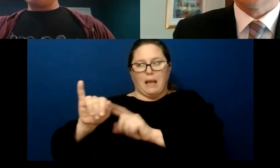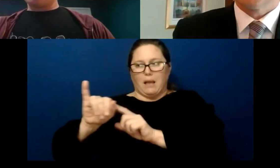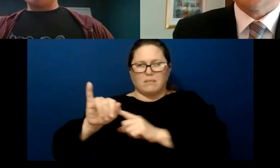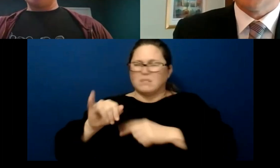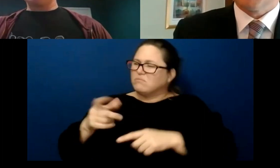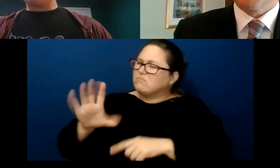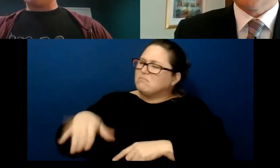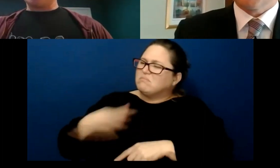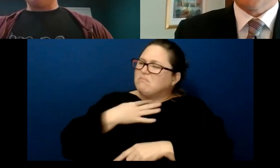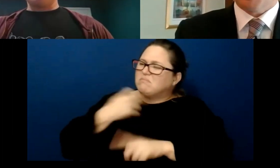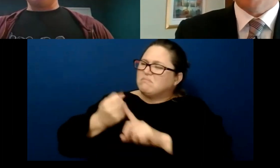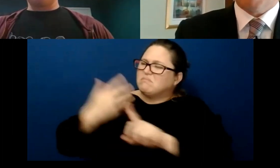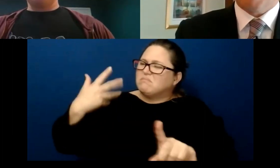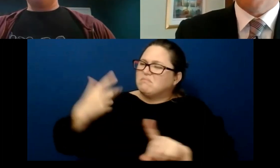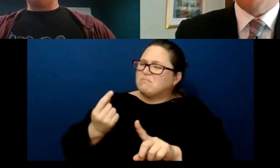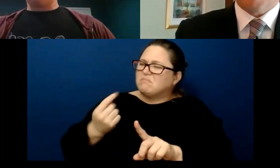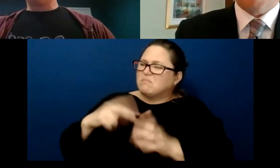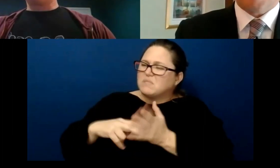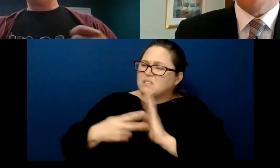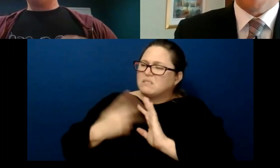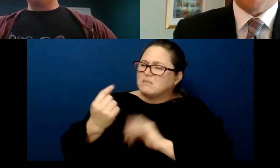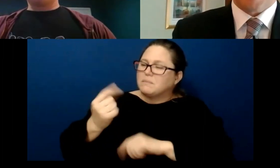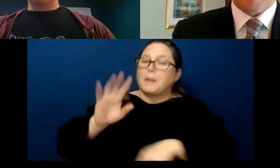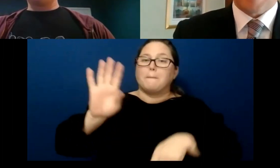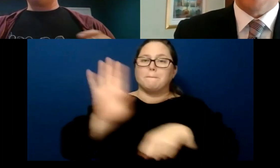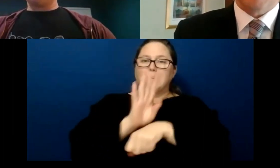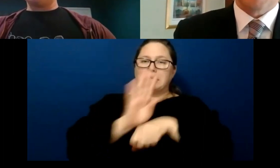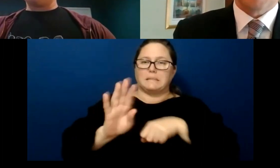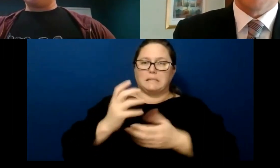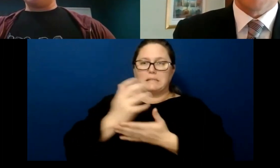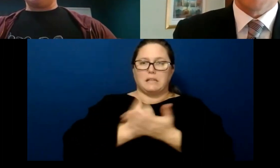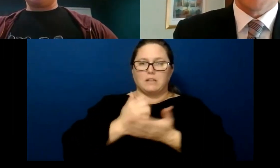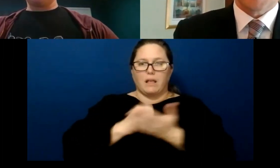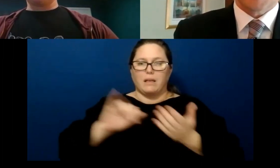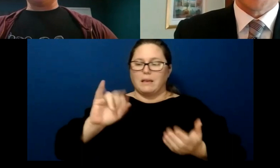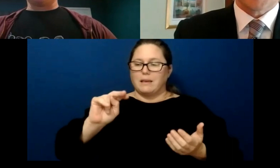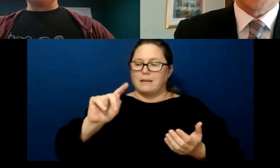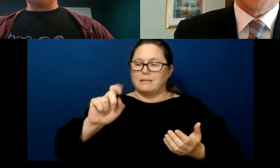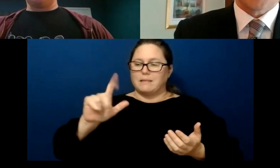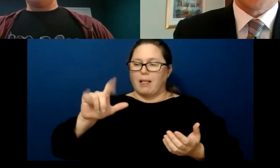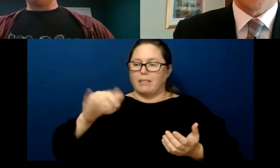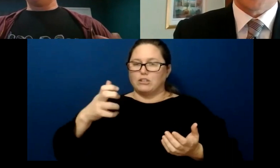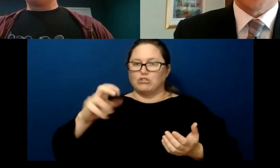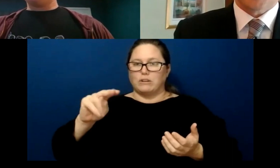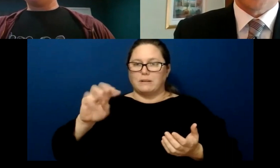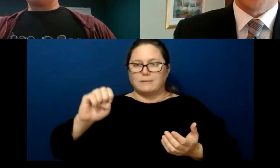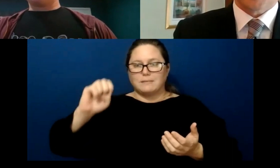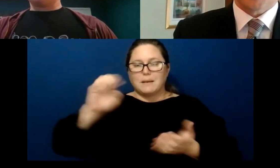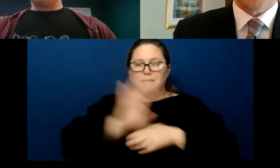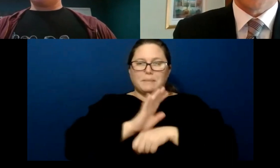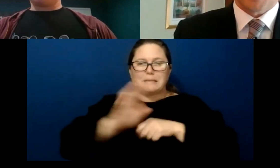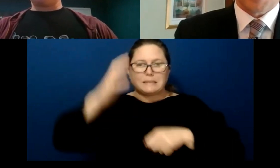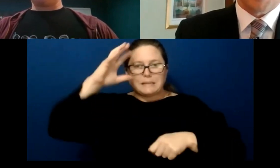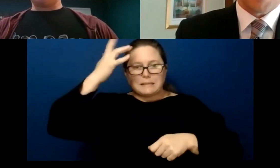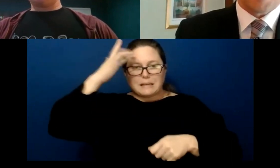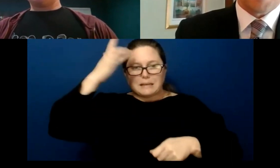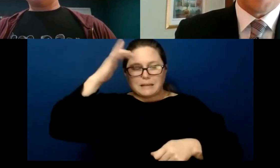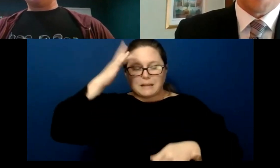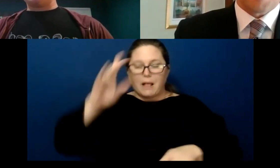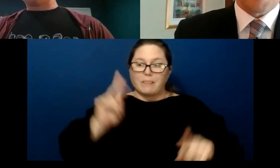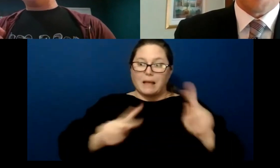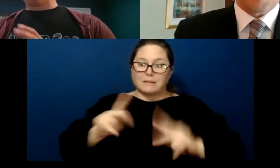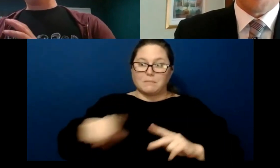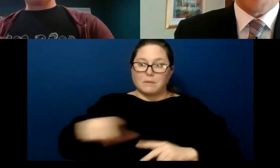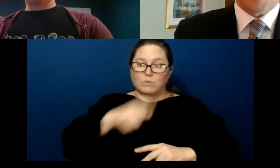a lot of different things at different companies. But for the most part, generally in this industry, it means the people that are looking at the